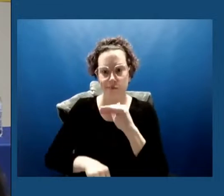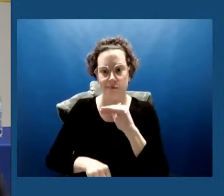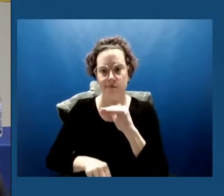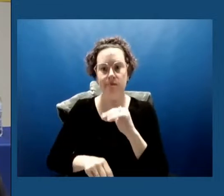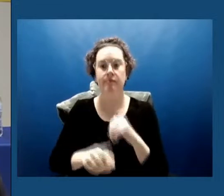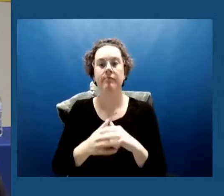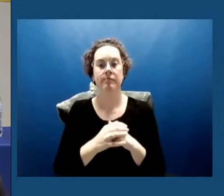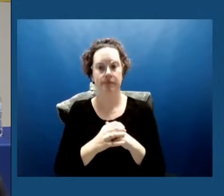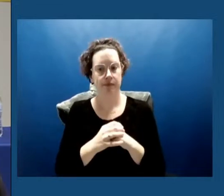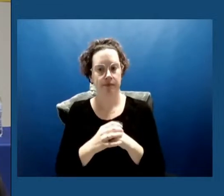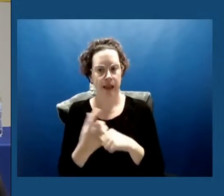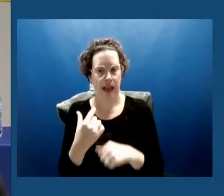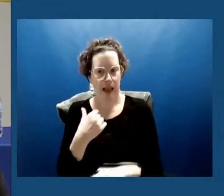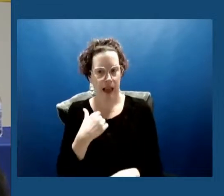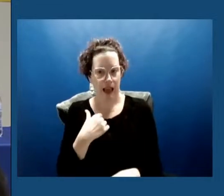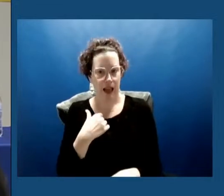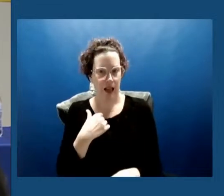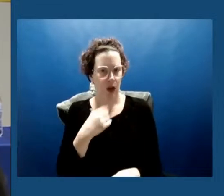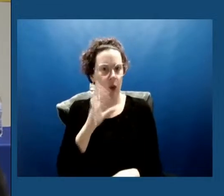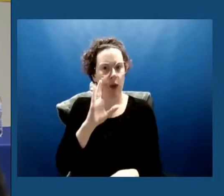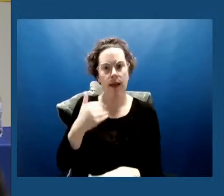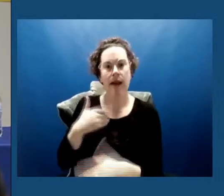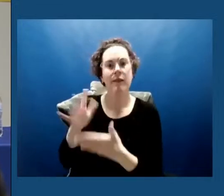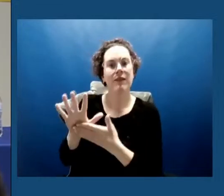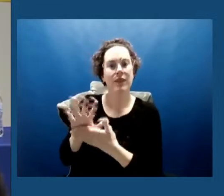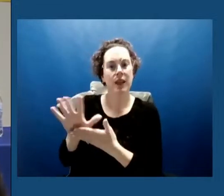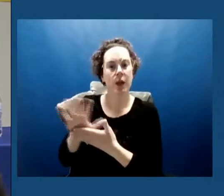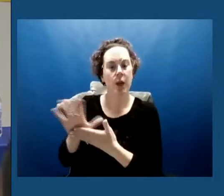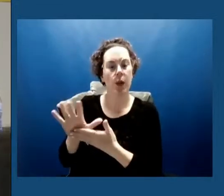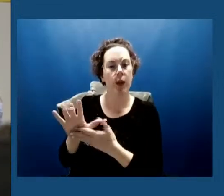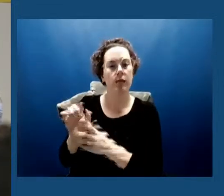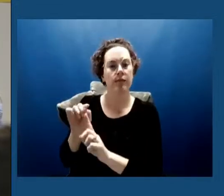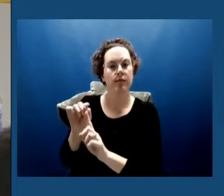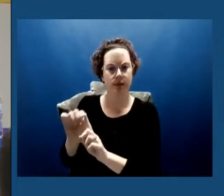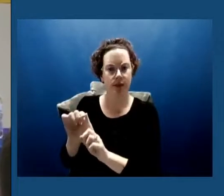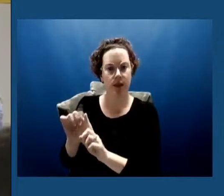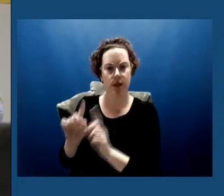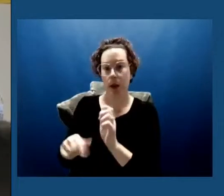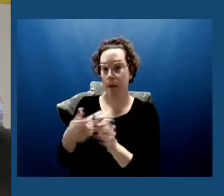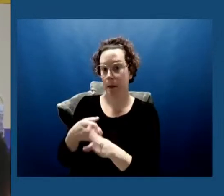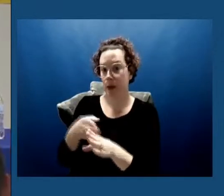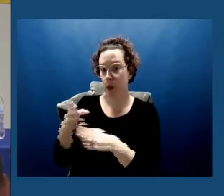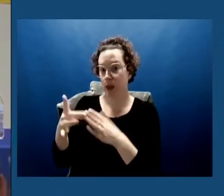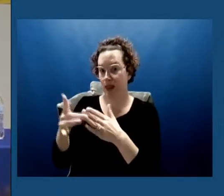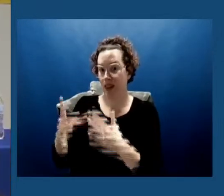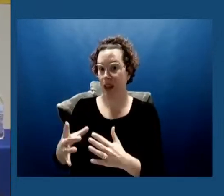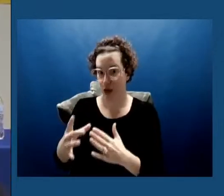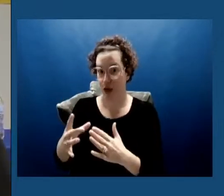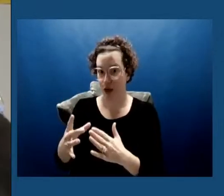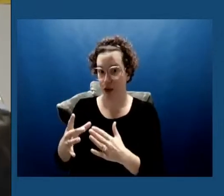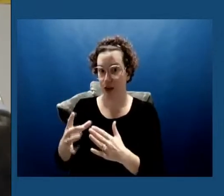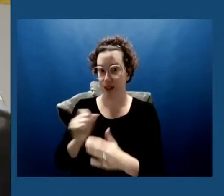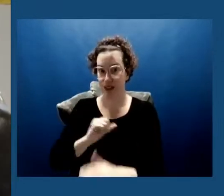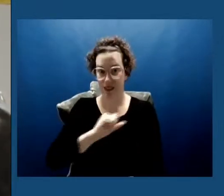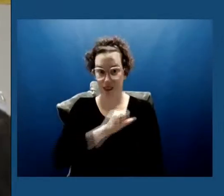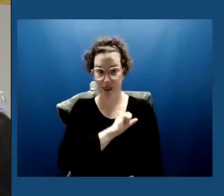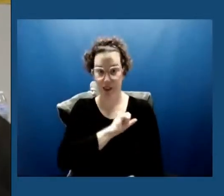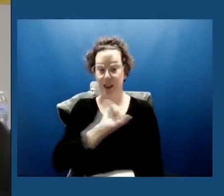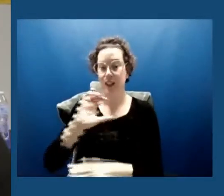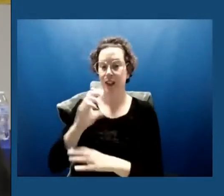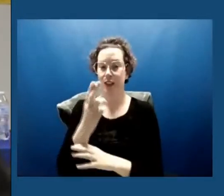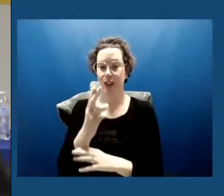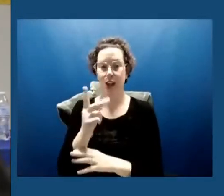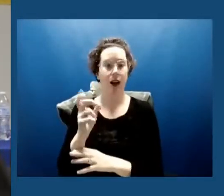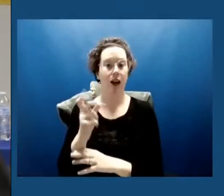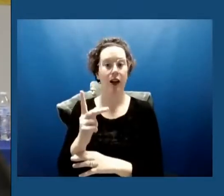think we're going to hear a video from the majority leader in the Senate, none other than Senator Chuck Schumer. I